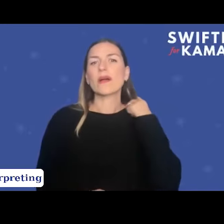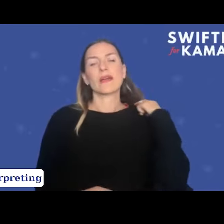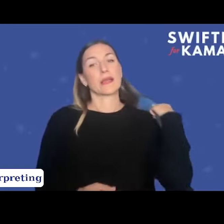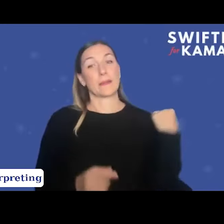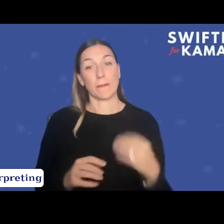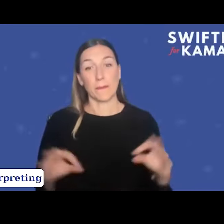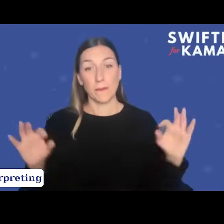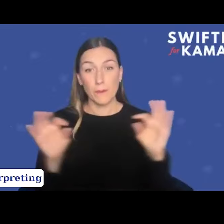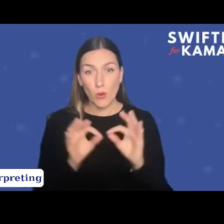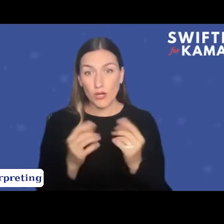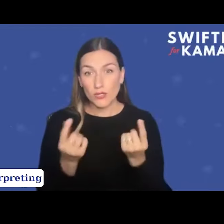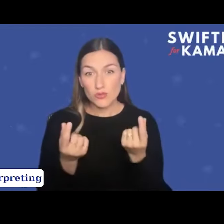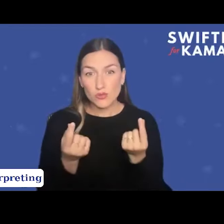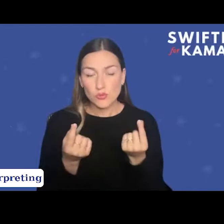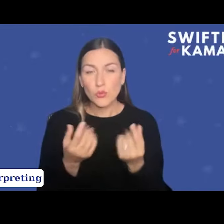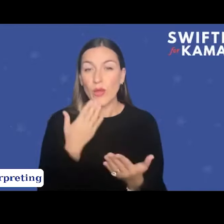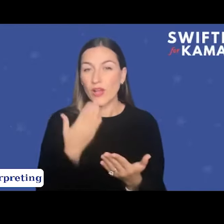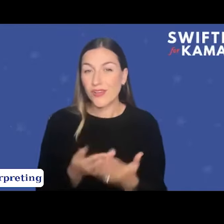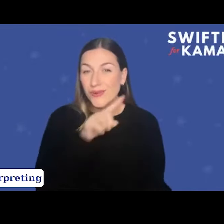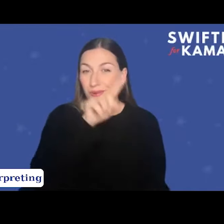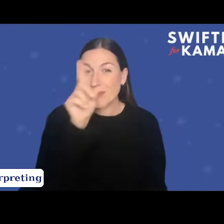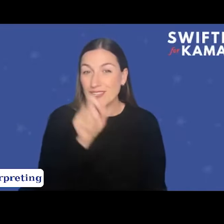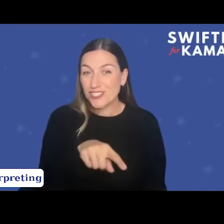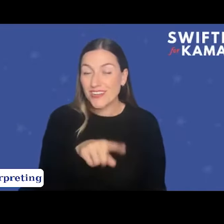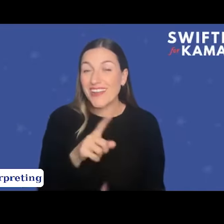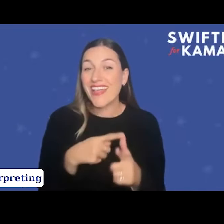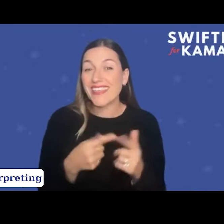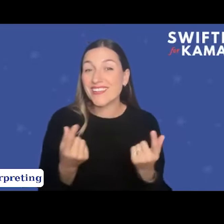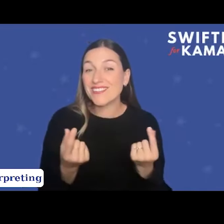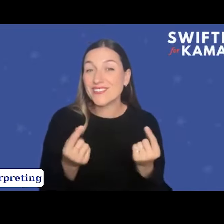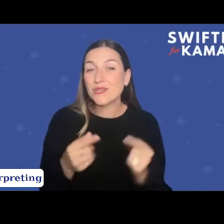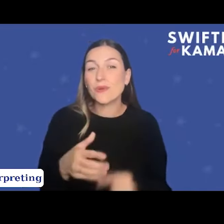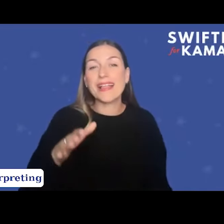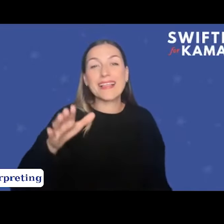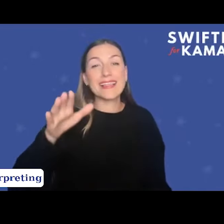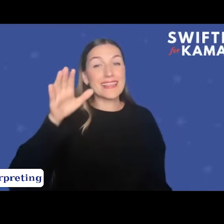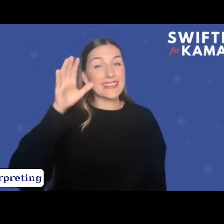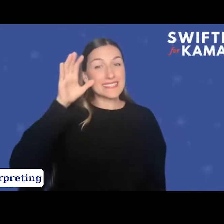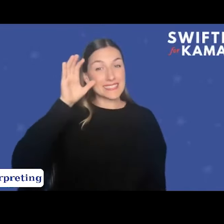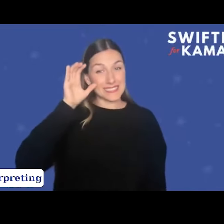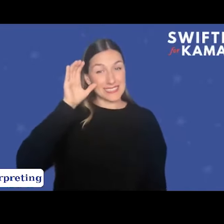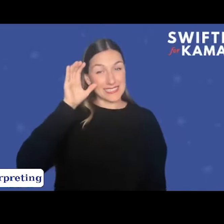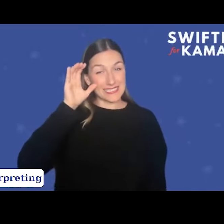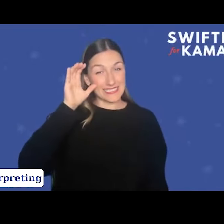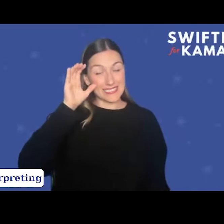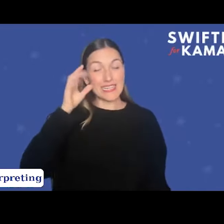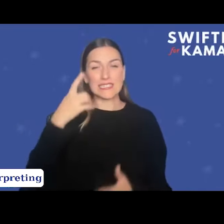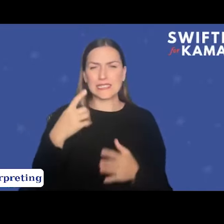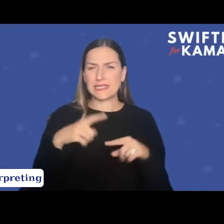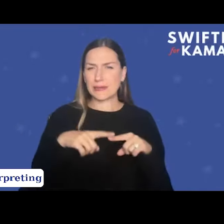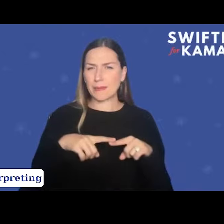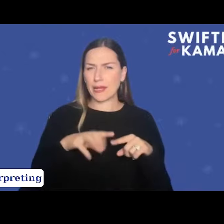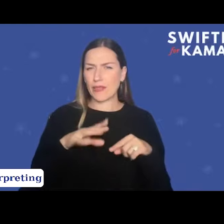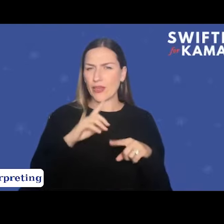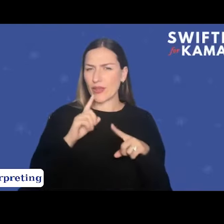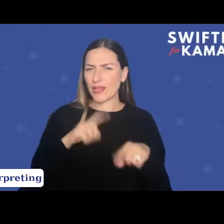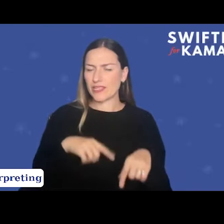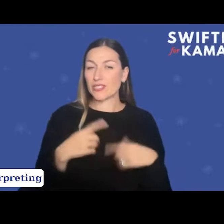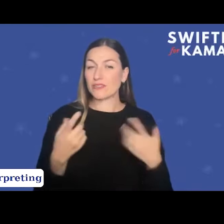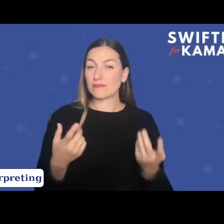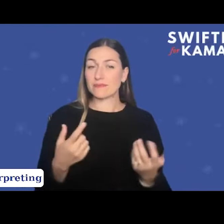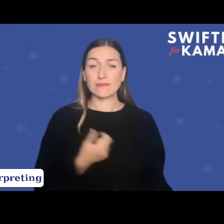is asking a good question and then listening. then depending on what the person says, you